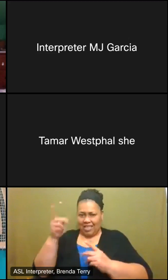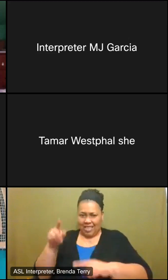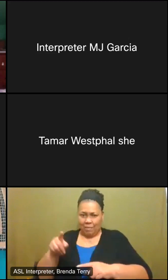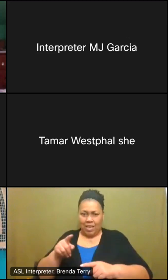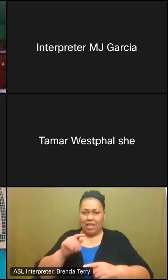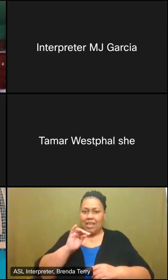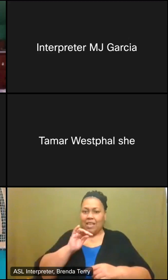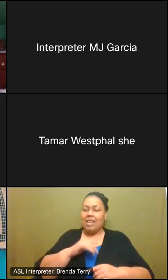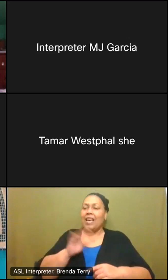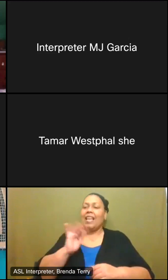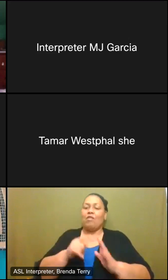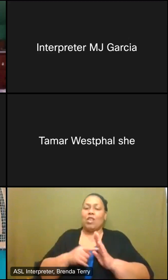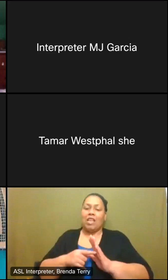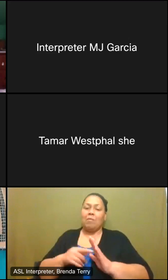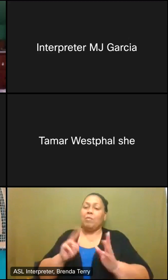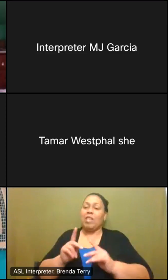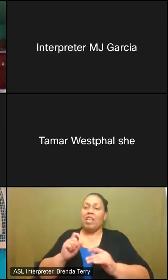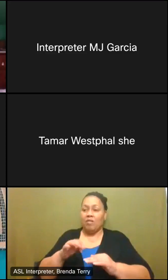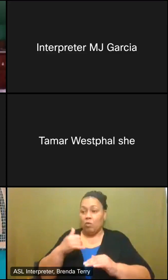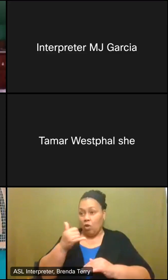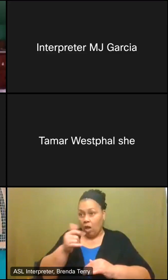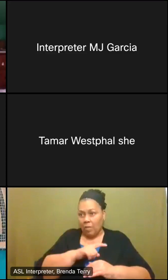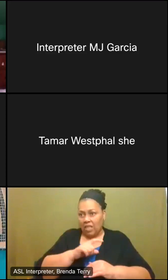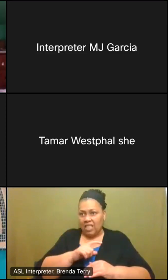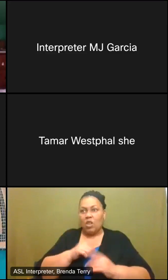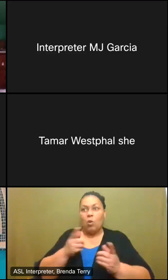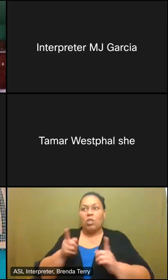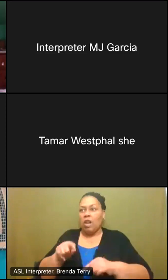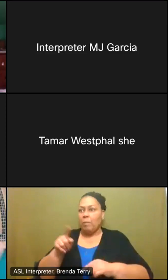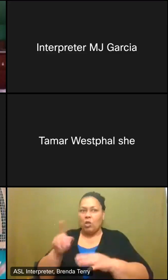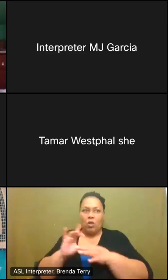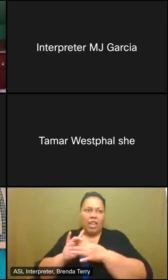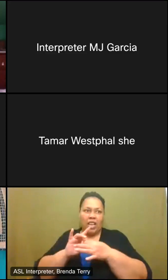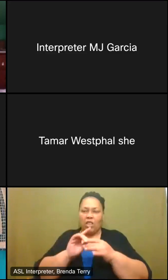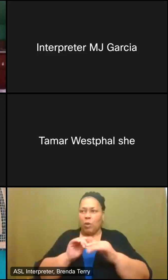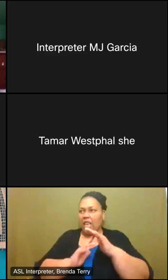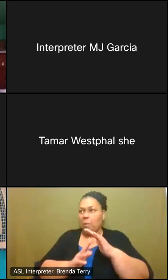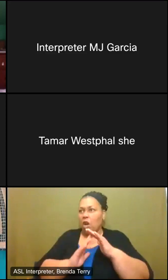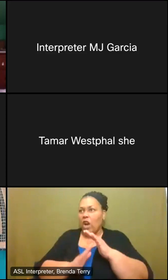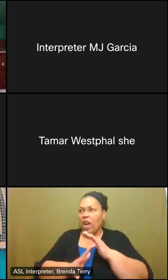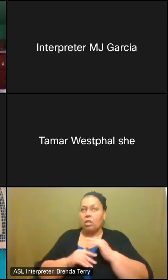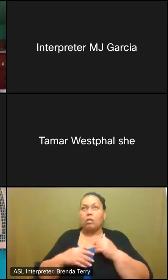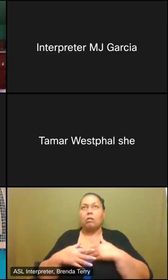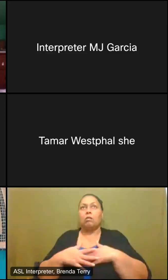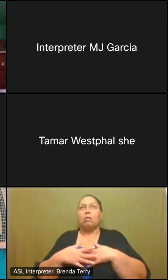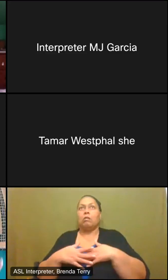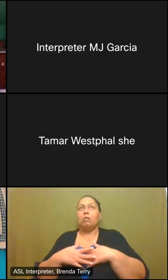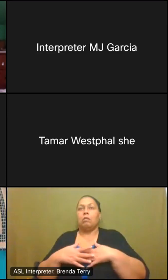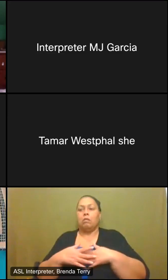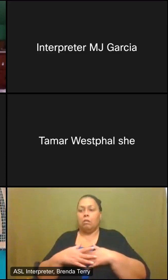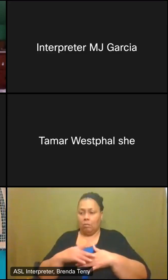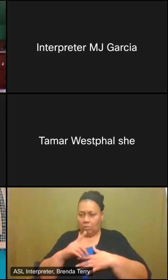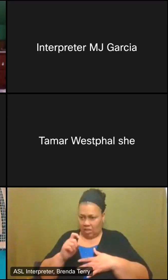the police, this is going to happen to you, or they're connected with immigration services, for example, or you because of